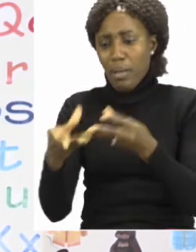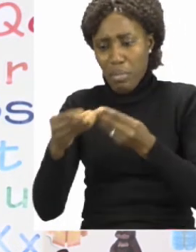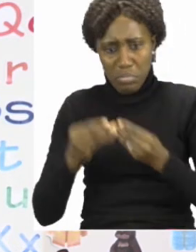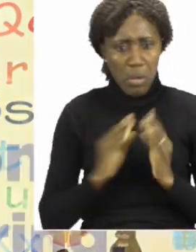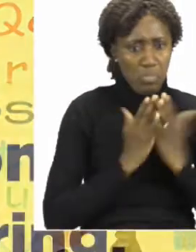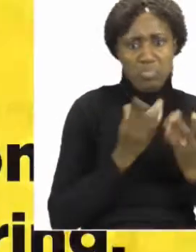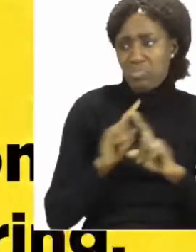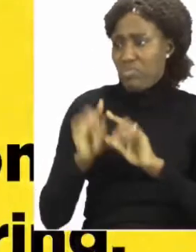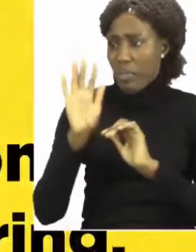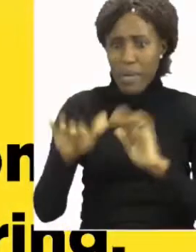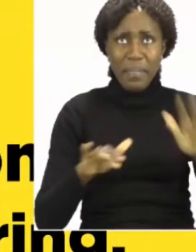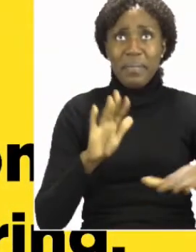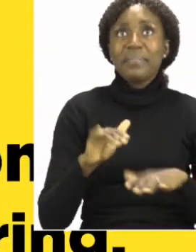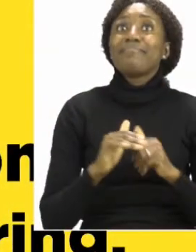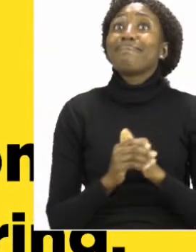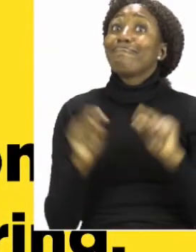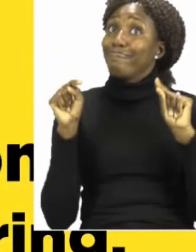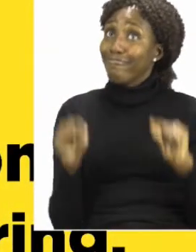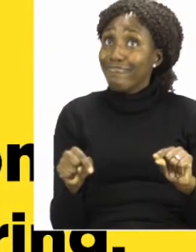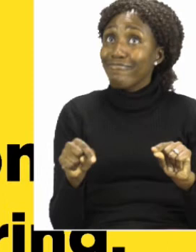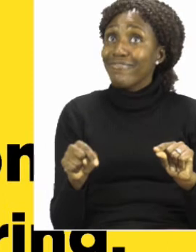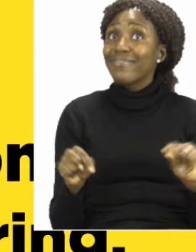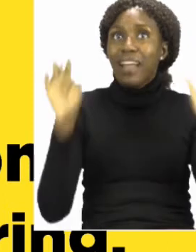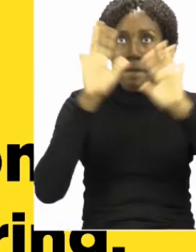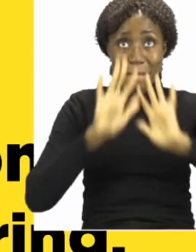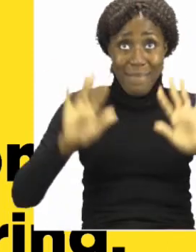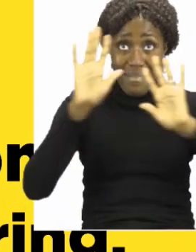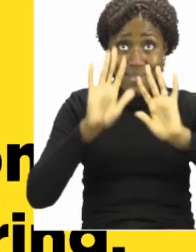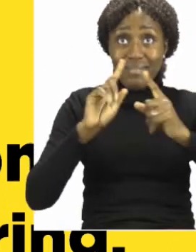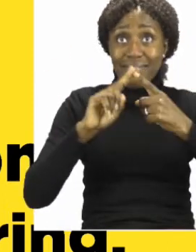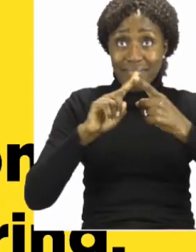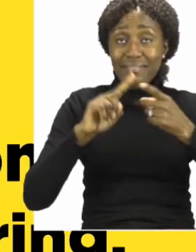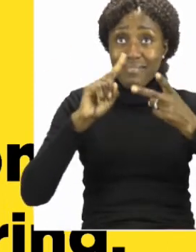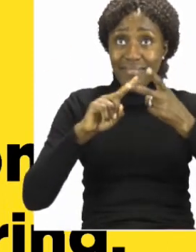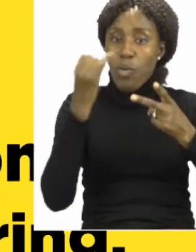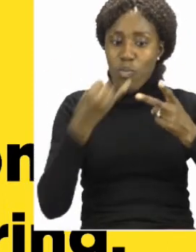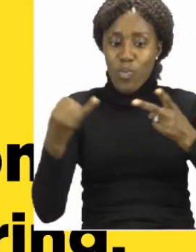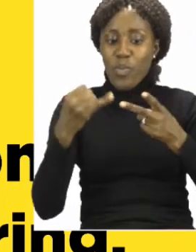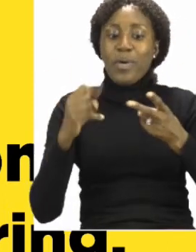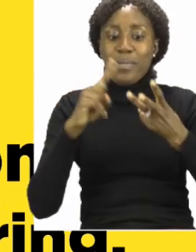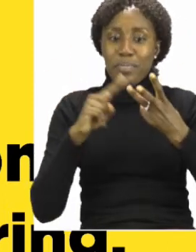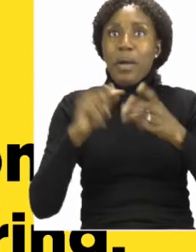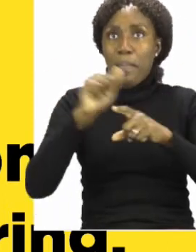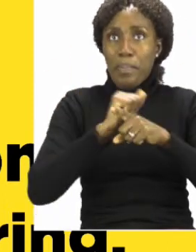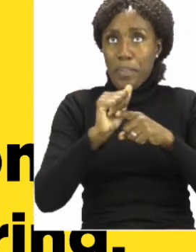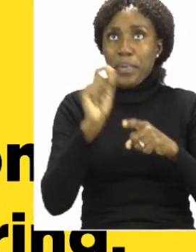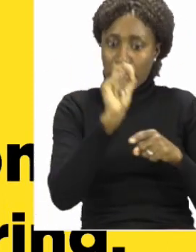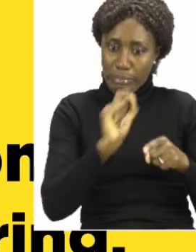touch anything else. For today's lesson, we will be doing coloring, drawing,